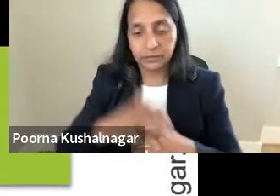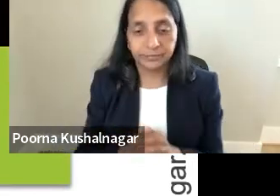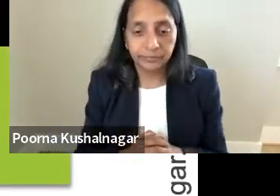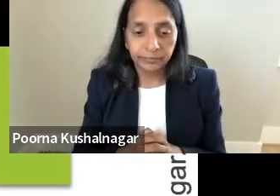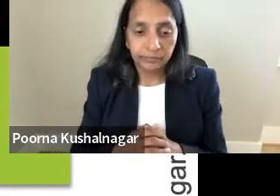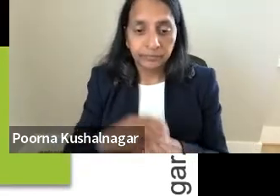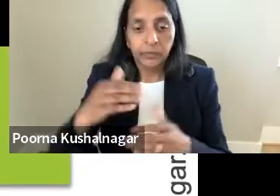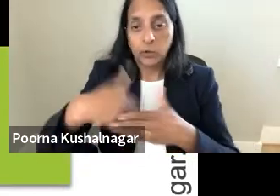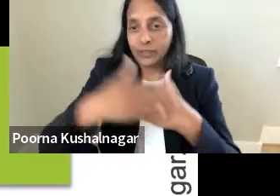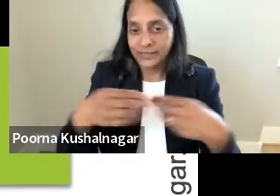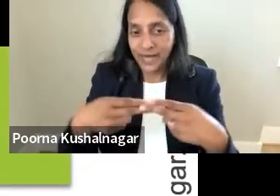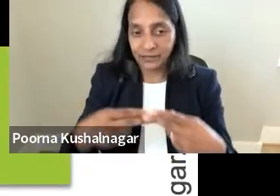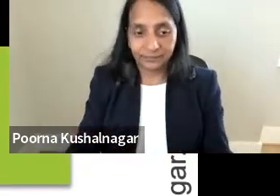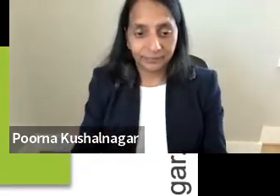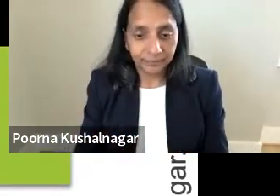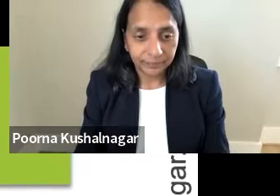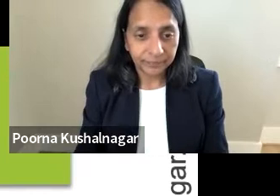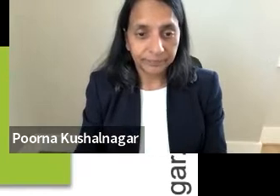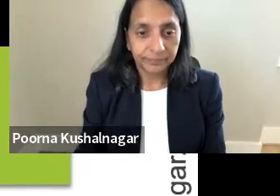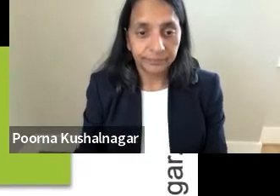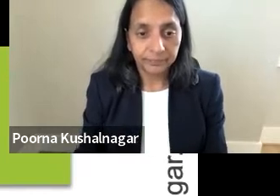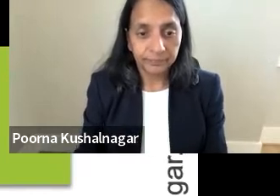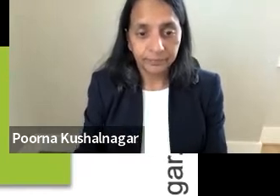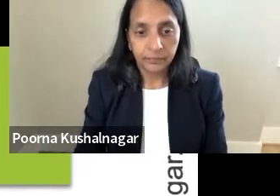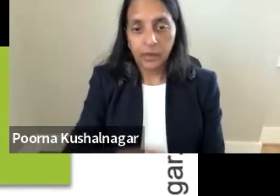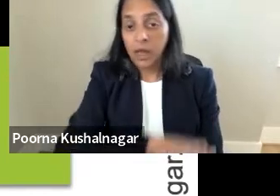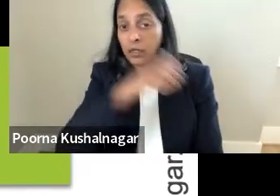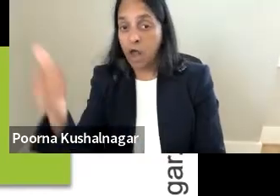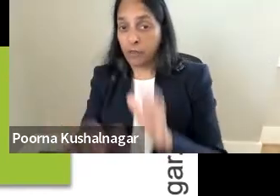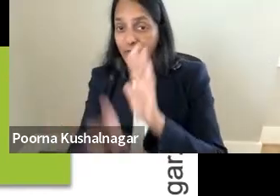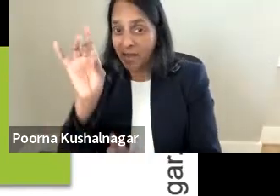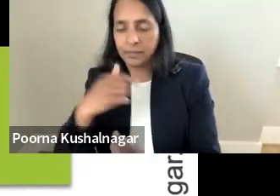conditions, hypertension, and other chronic illnesses.